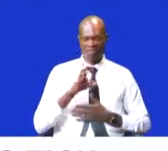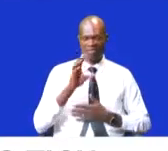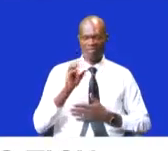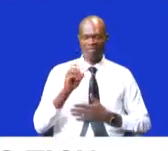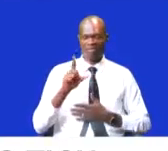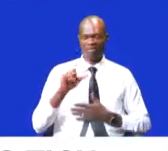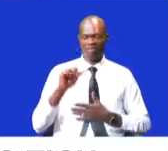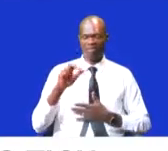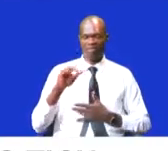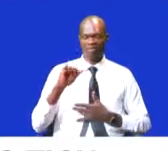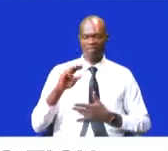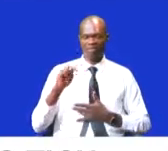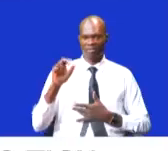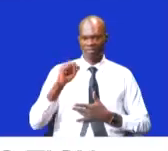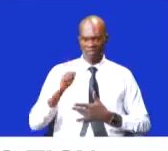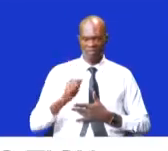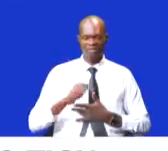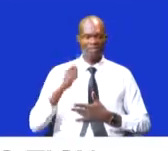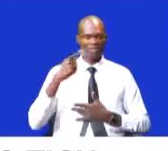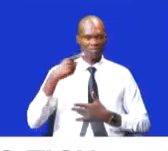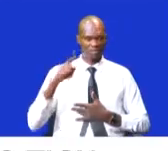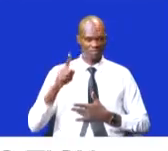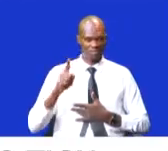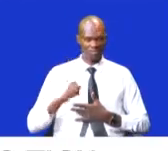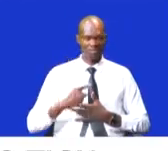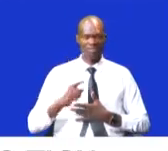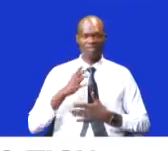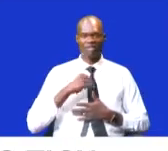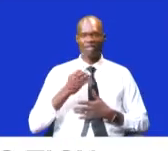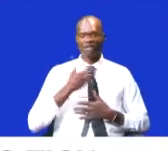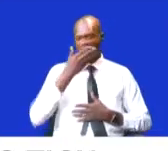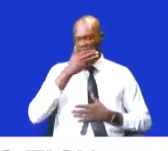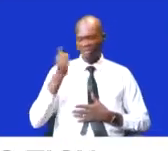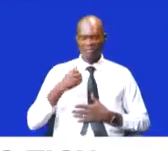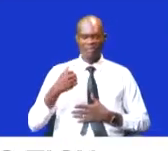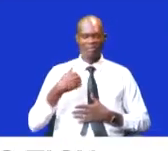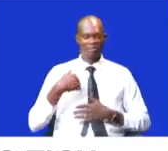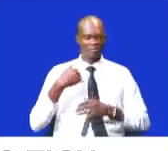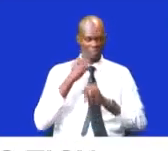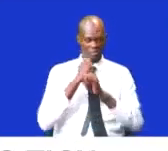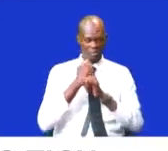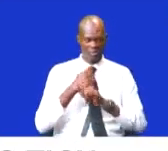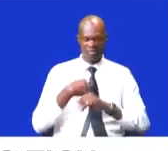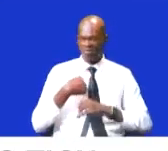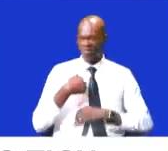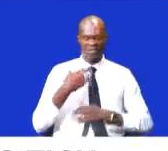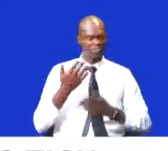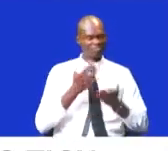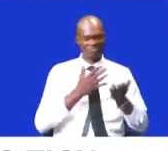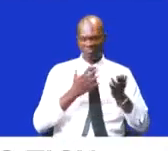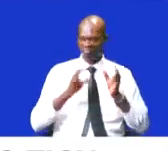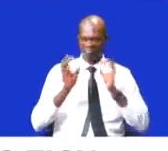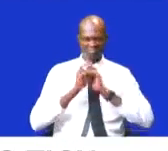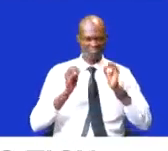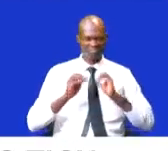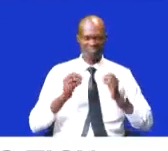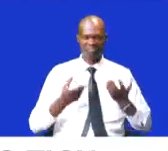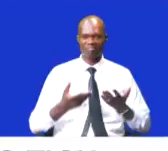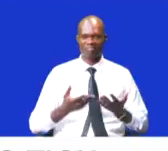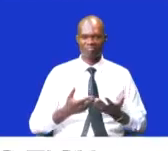Juma qualifies and is fit to hold the position. I have no doubt at all